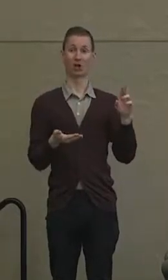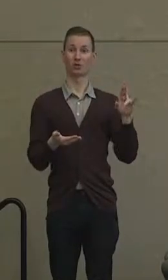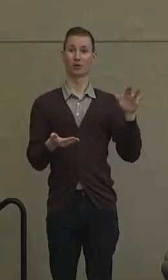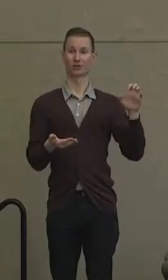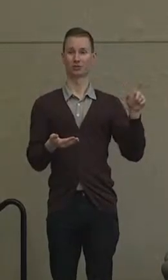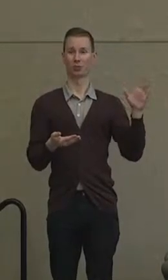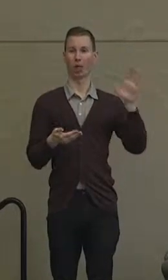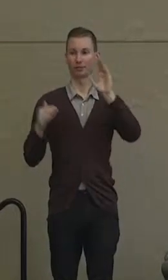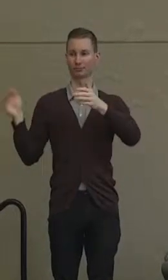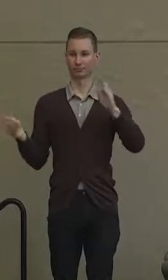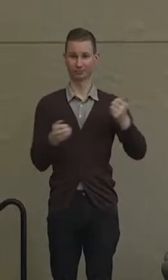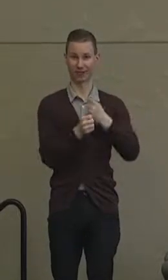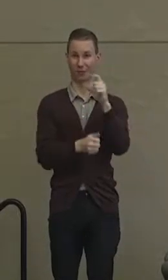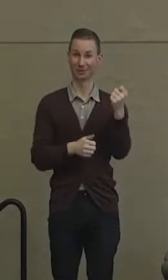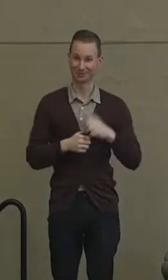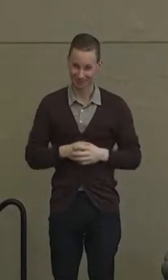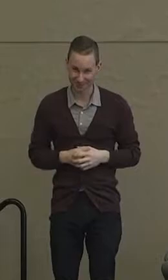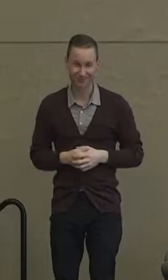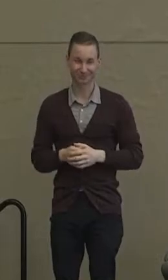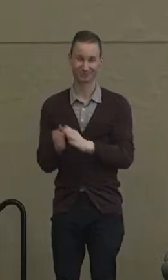the introductions of the other panelists.